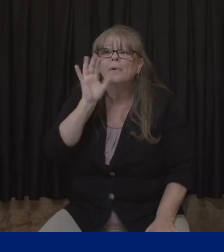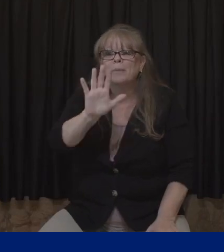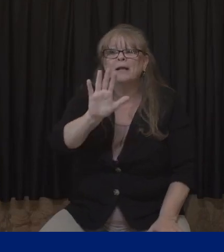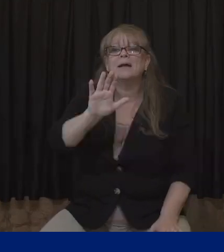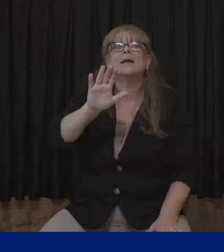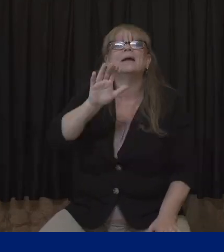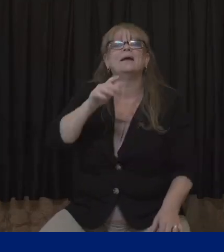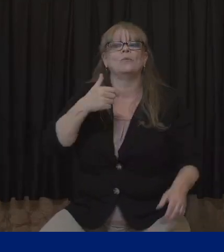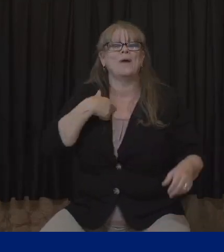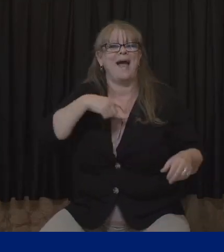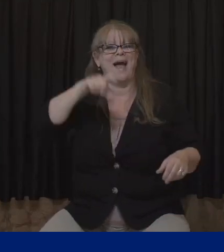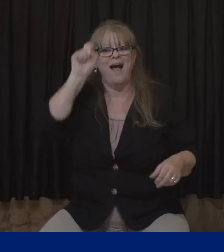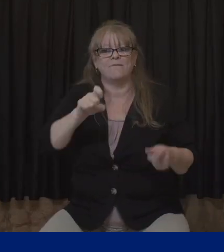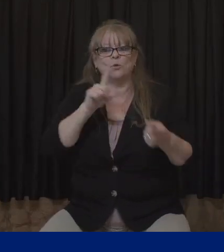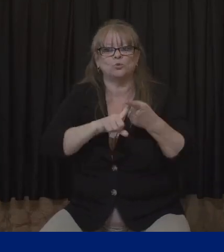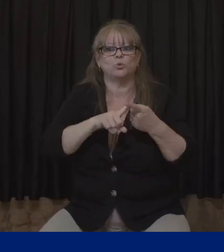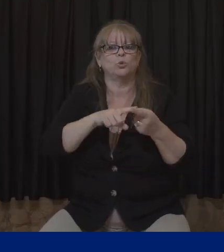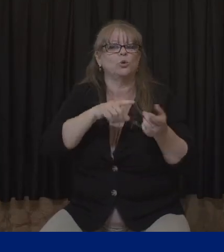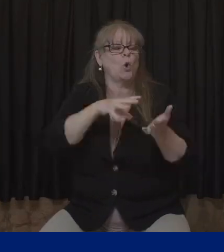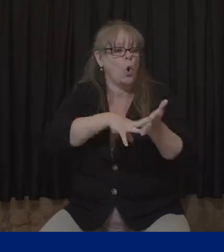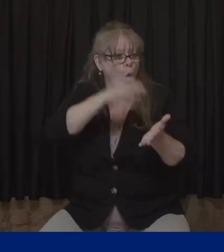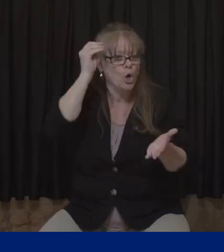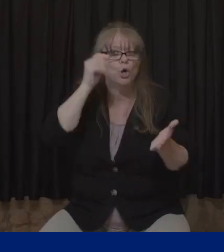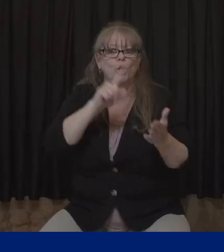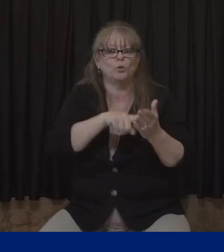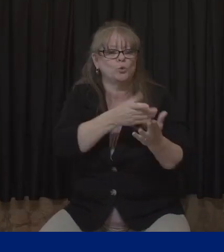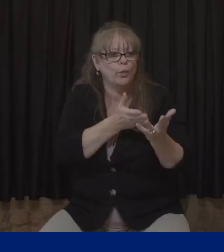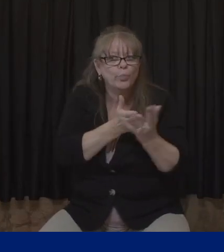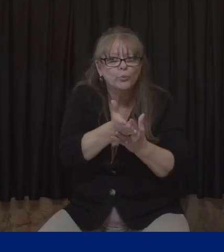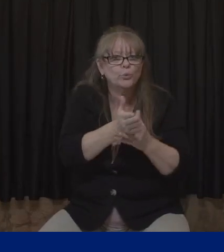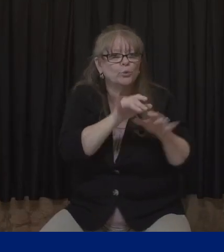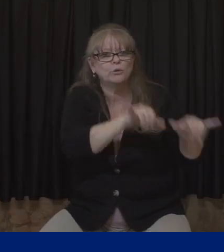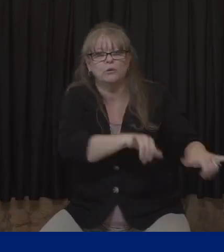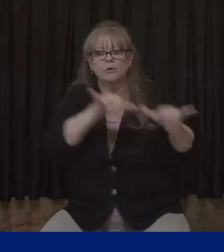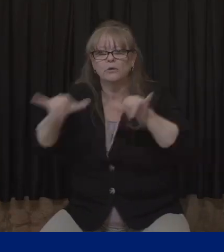through as a people, as a state, for the months ahead.